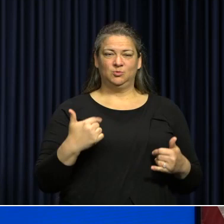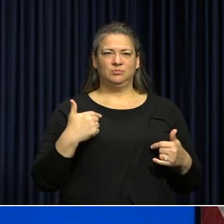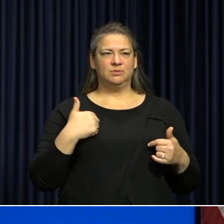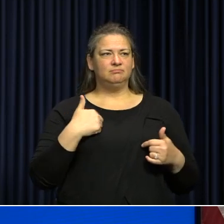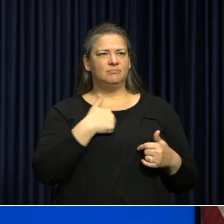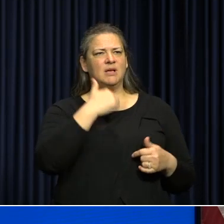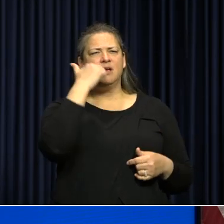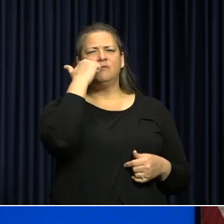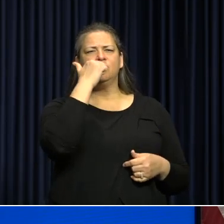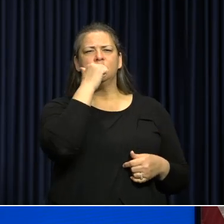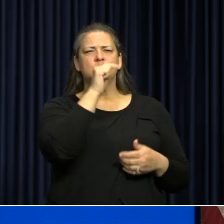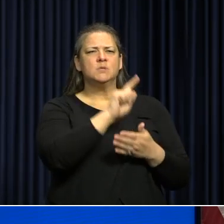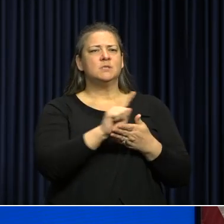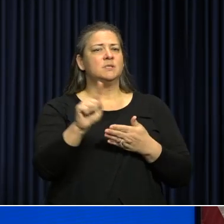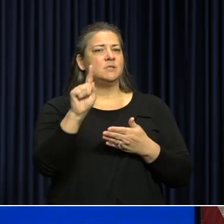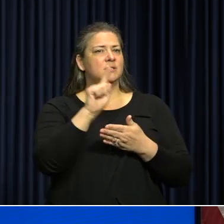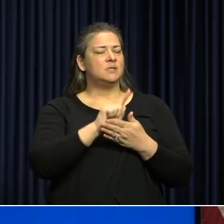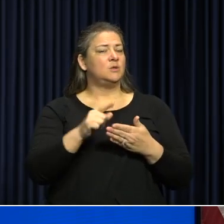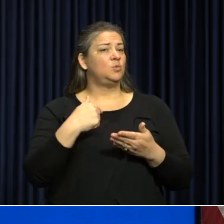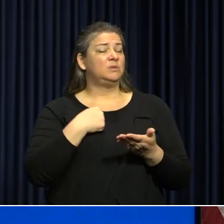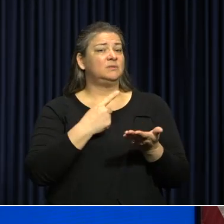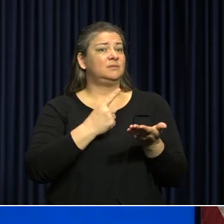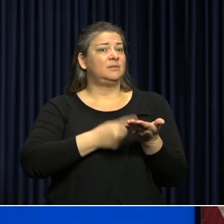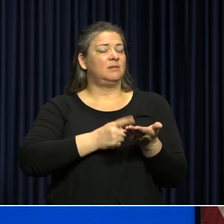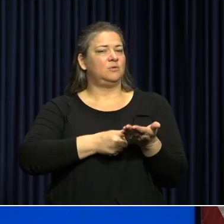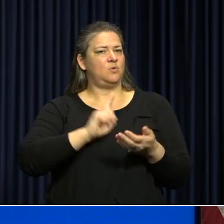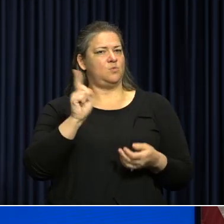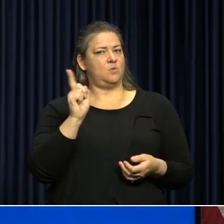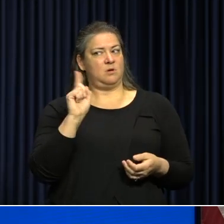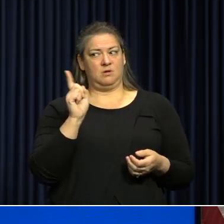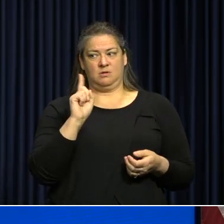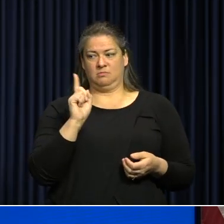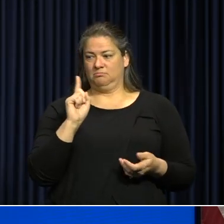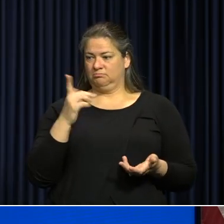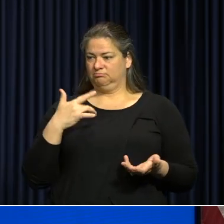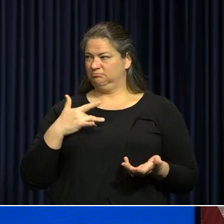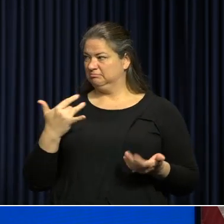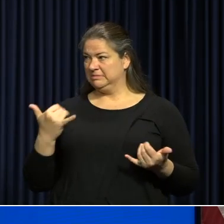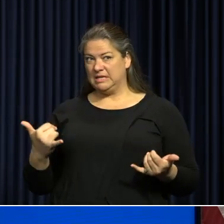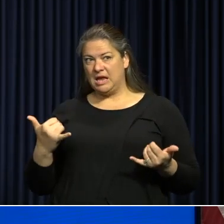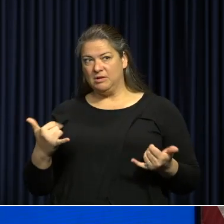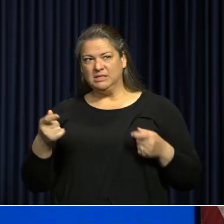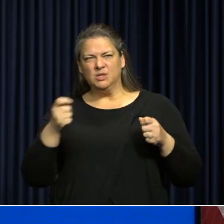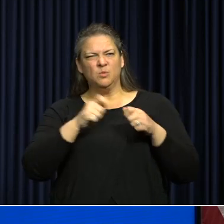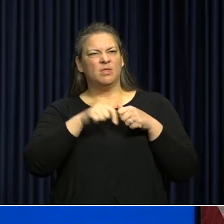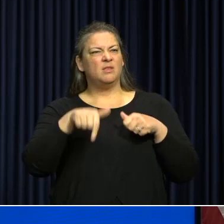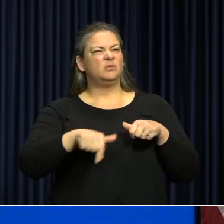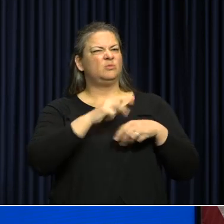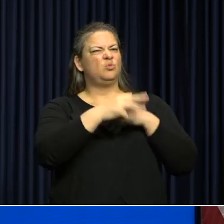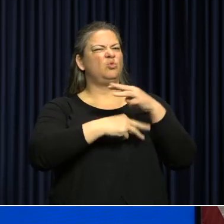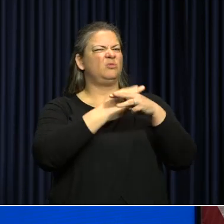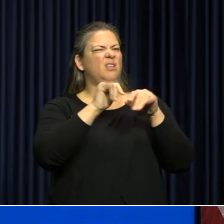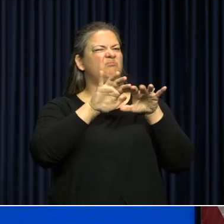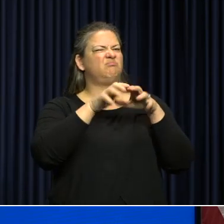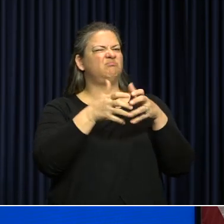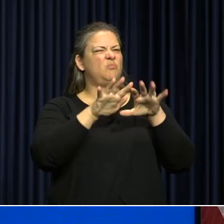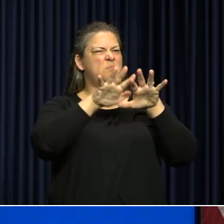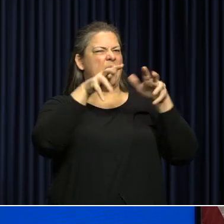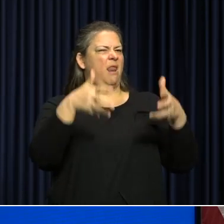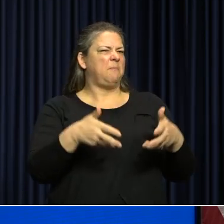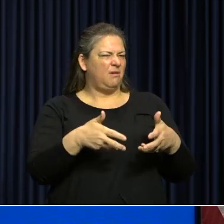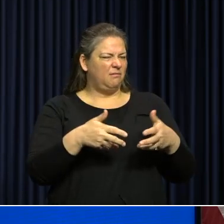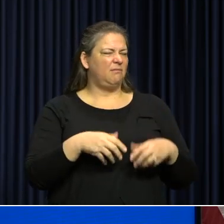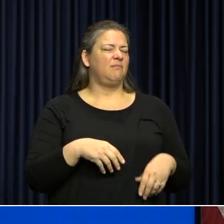every single week to talk about where we are in dealing with this worldwide health pandemic and also